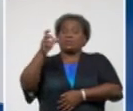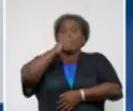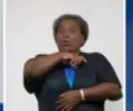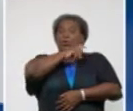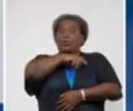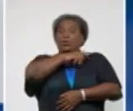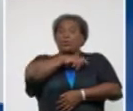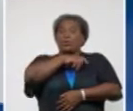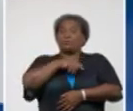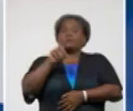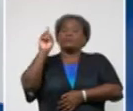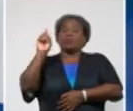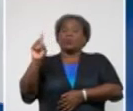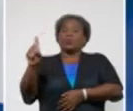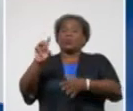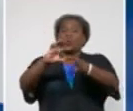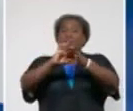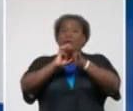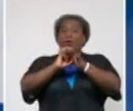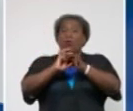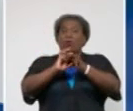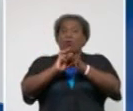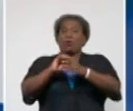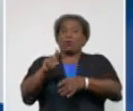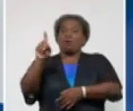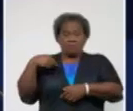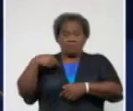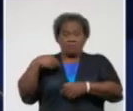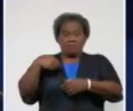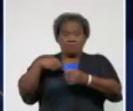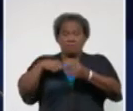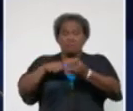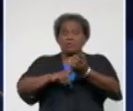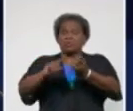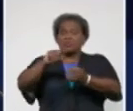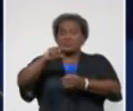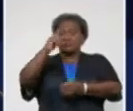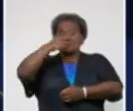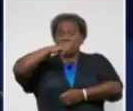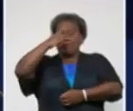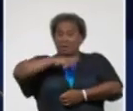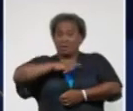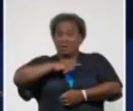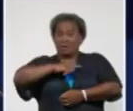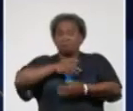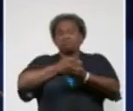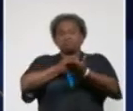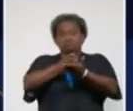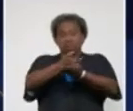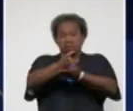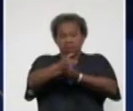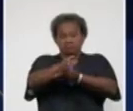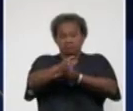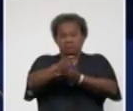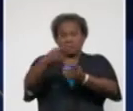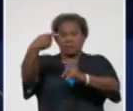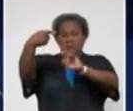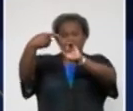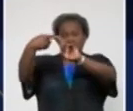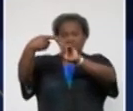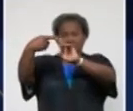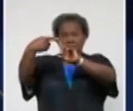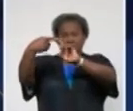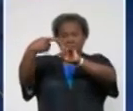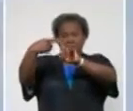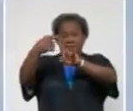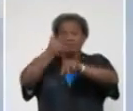Revolución. Yesterday's results therefore mean that Ciego de Ávila has the highest confirmed case